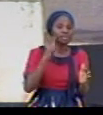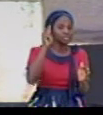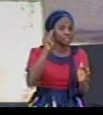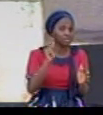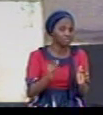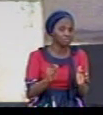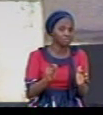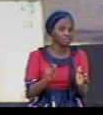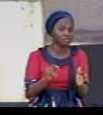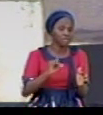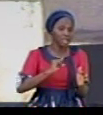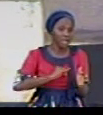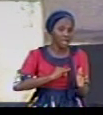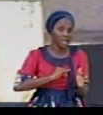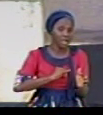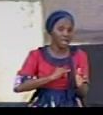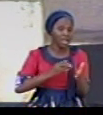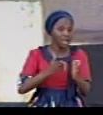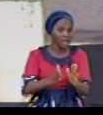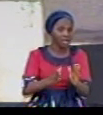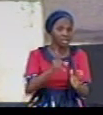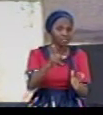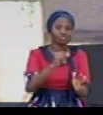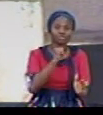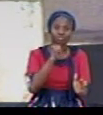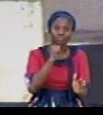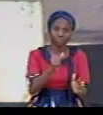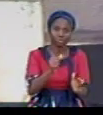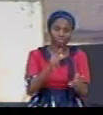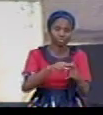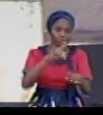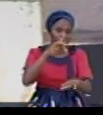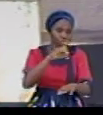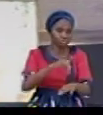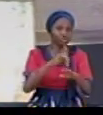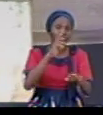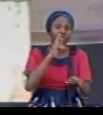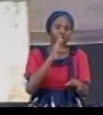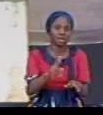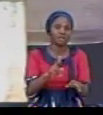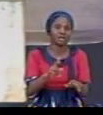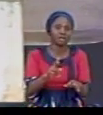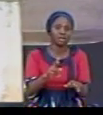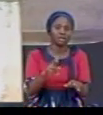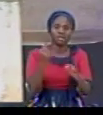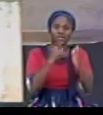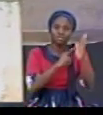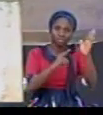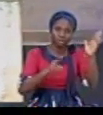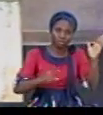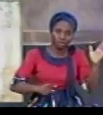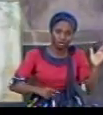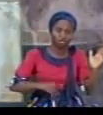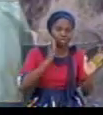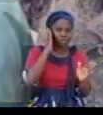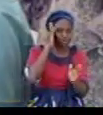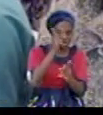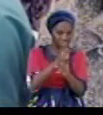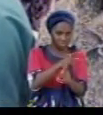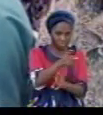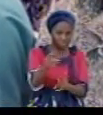Wherefore, I suffered thee not to touch her. The Lord will keep you.